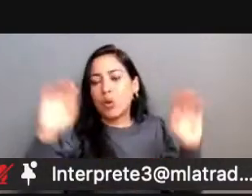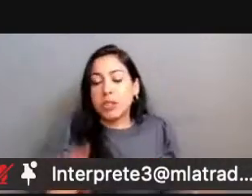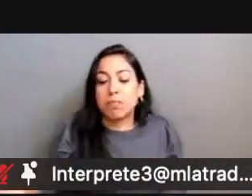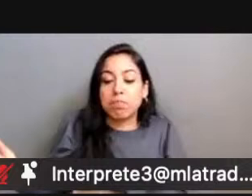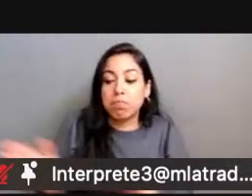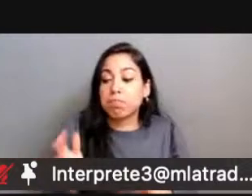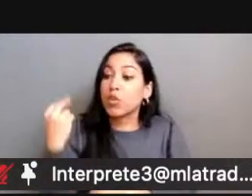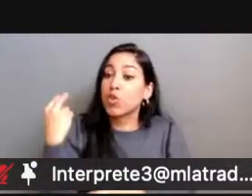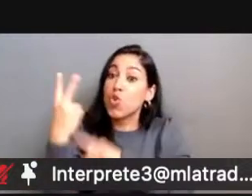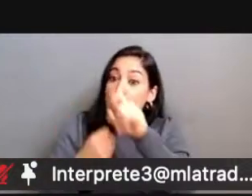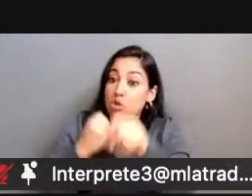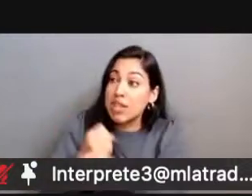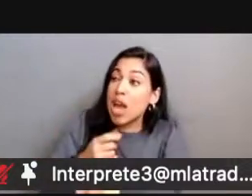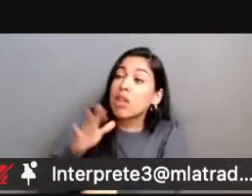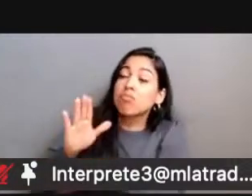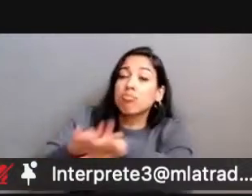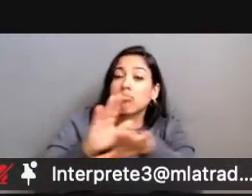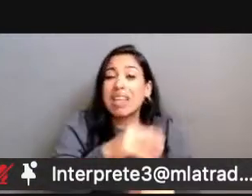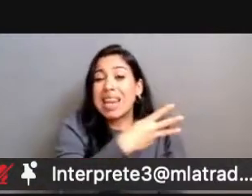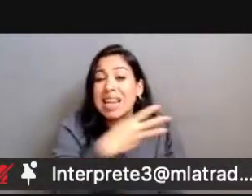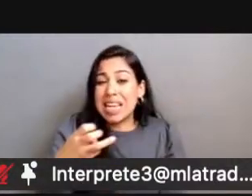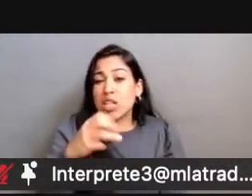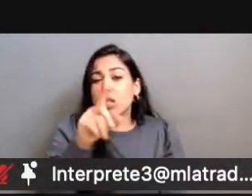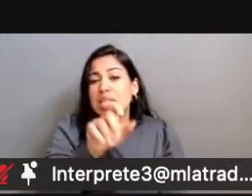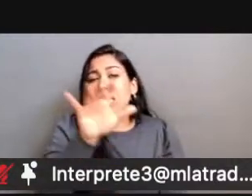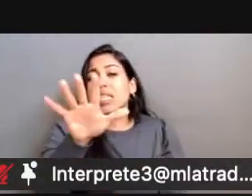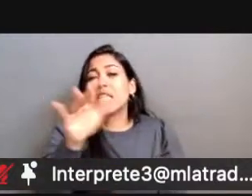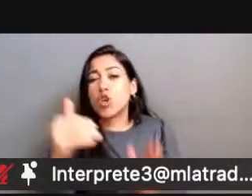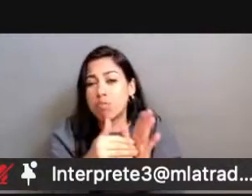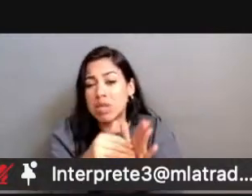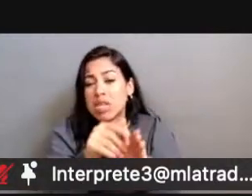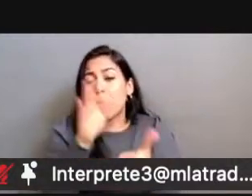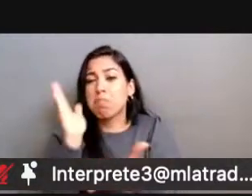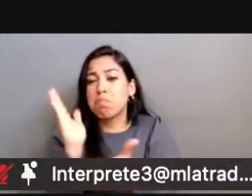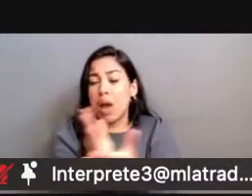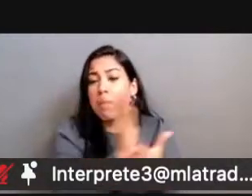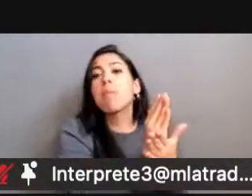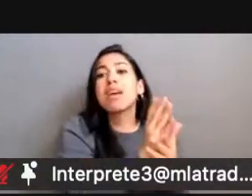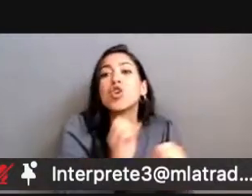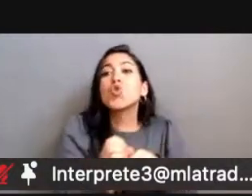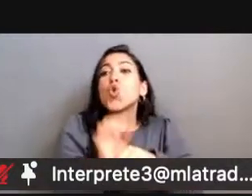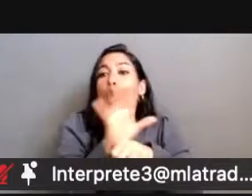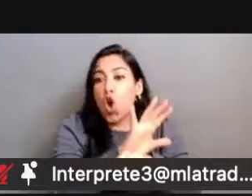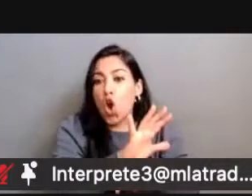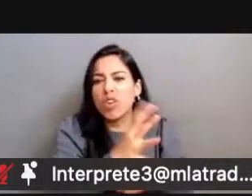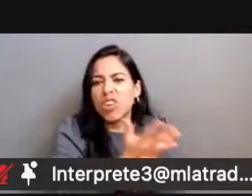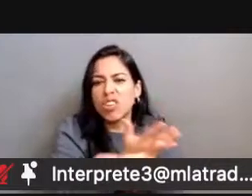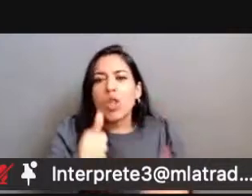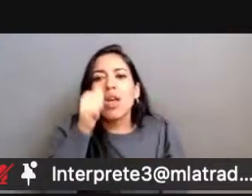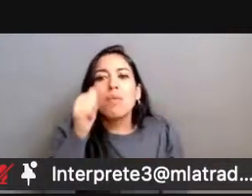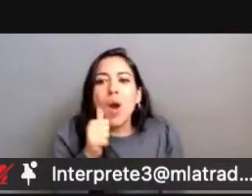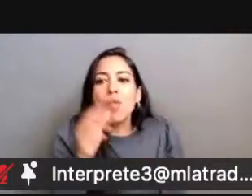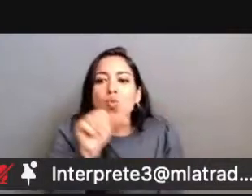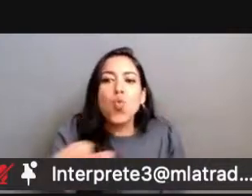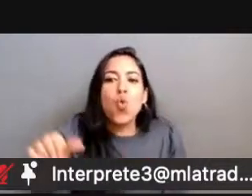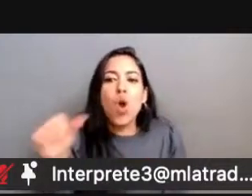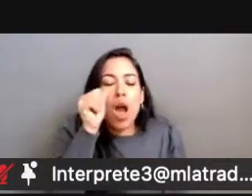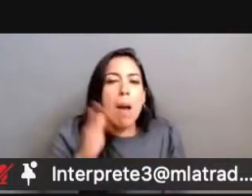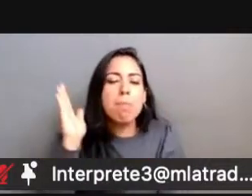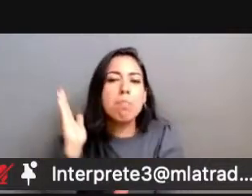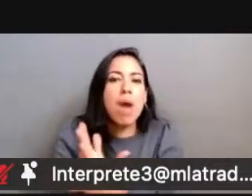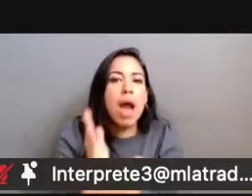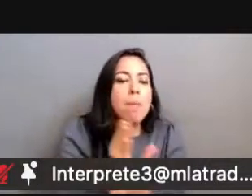In the last 2 years, more than 365 cases were reported in COVID on pregnant women in the